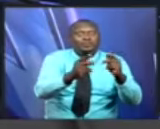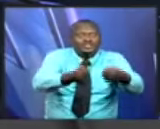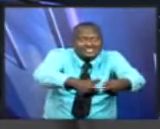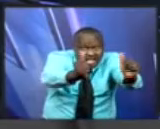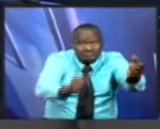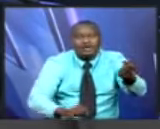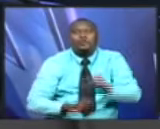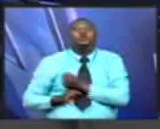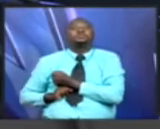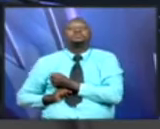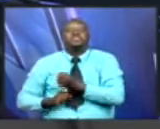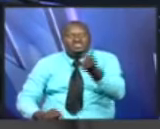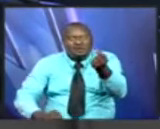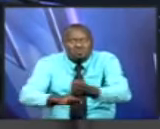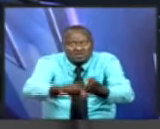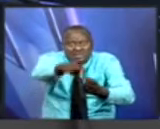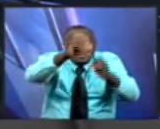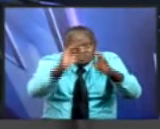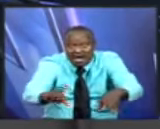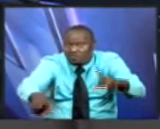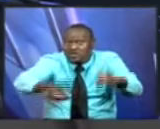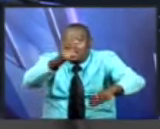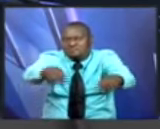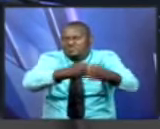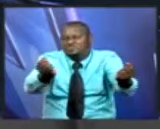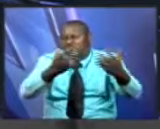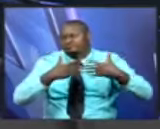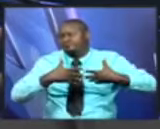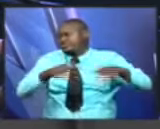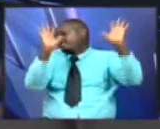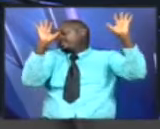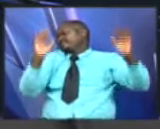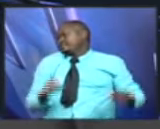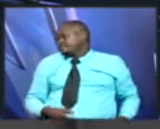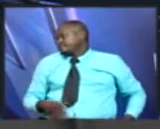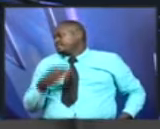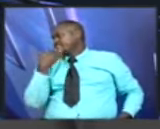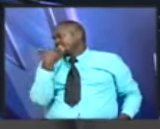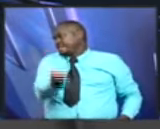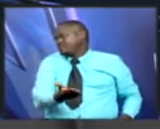If they don't support you, you don't win. That's all. Thank you very much.